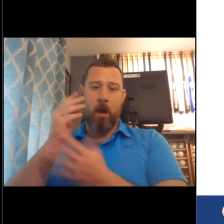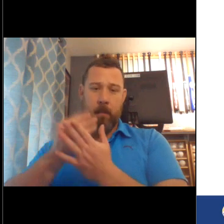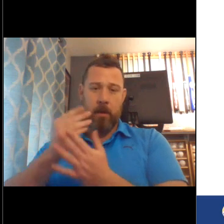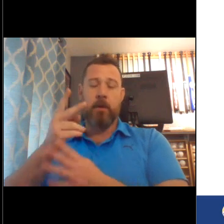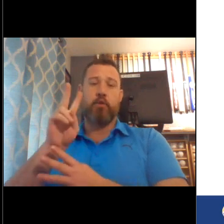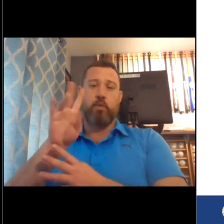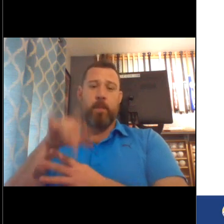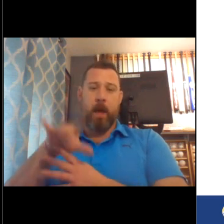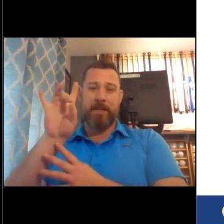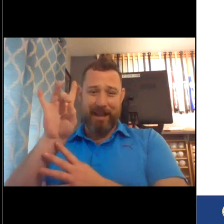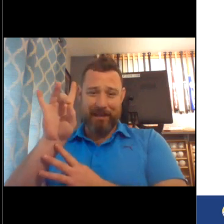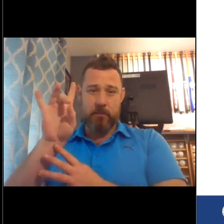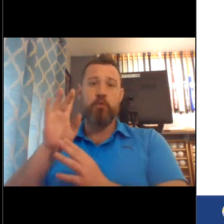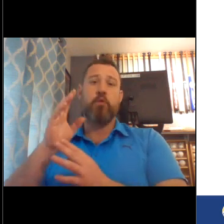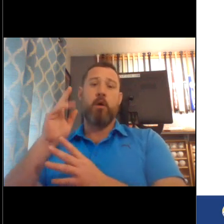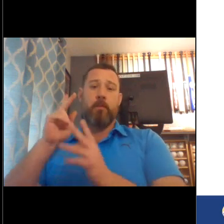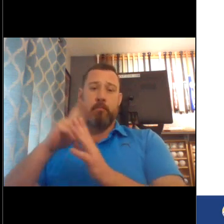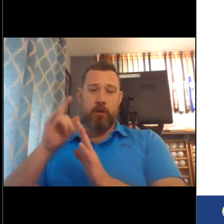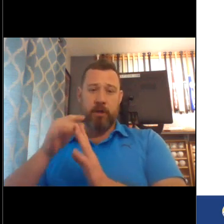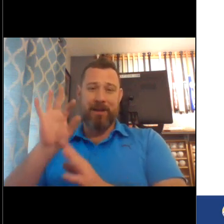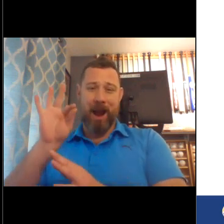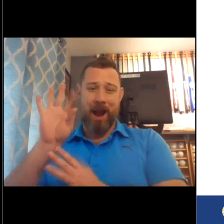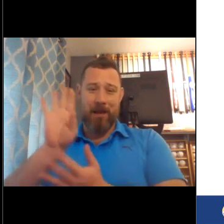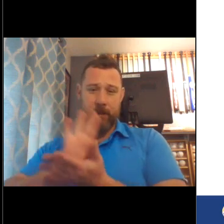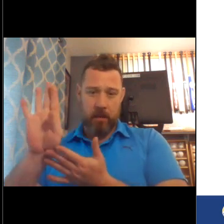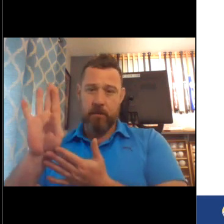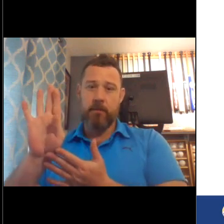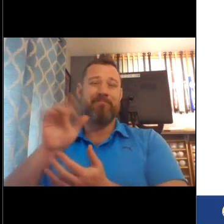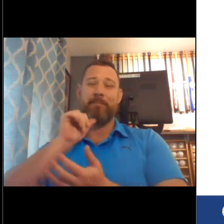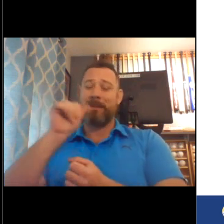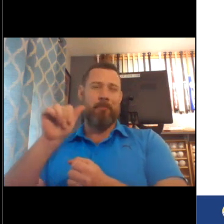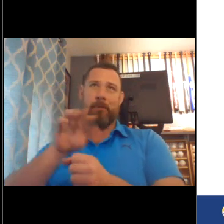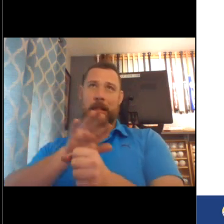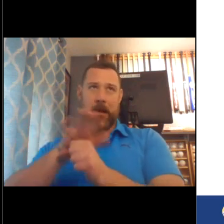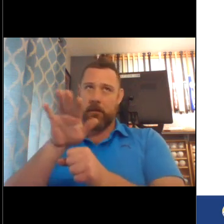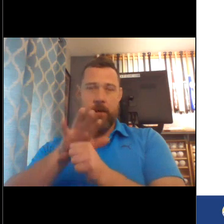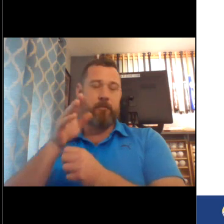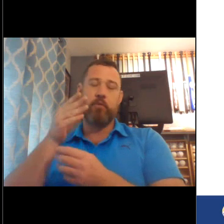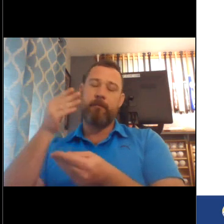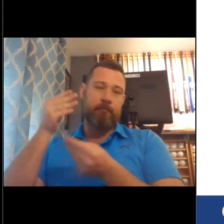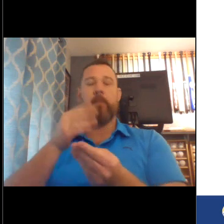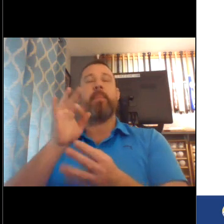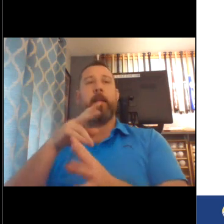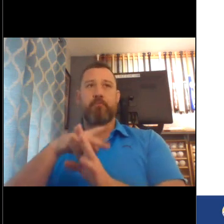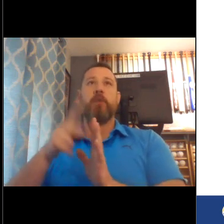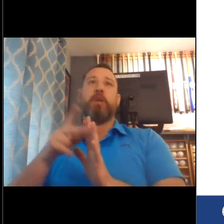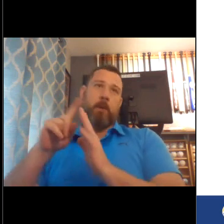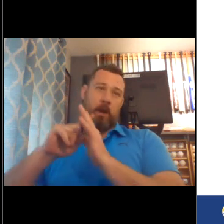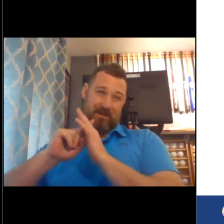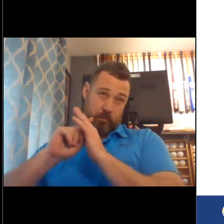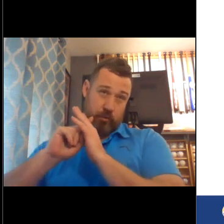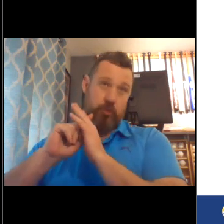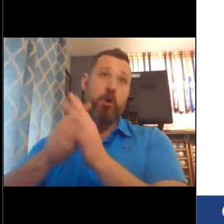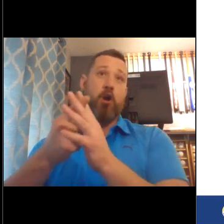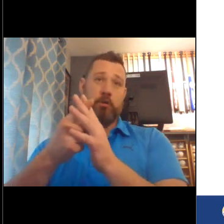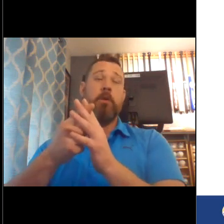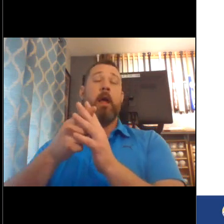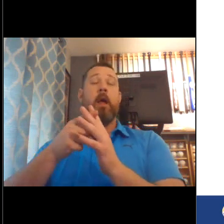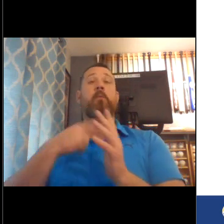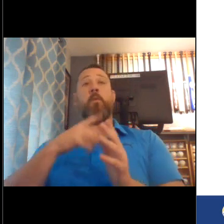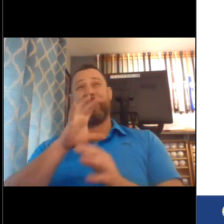project started. It was $9 billion, not nearly enough to fund the project, but enough to get started, which we did with those